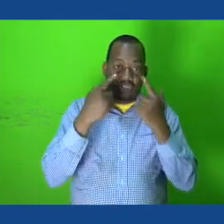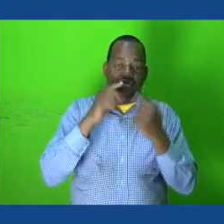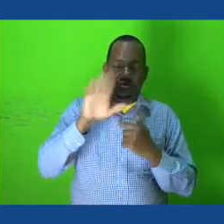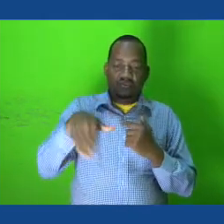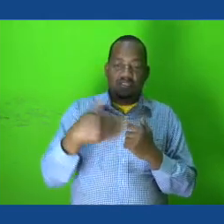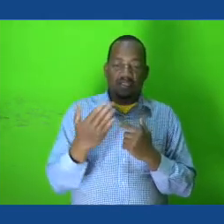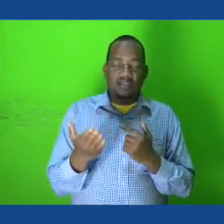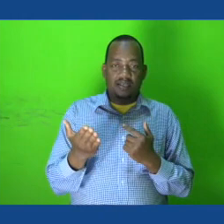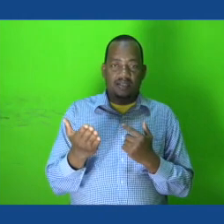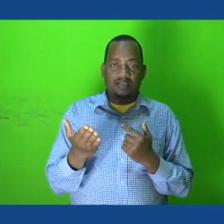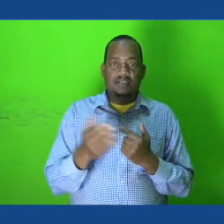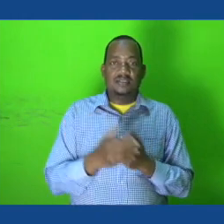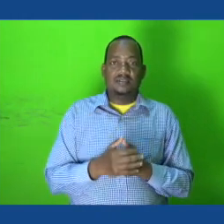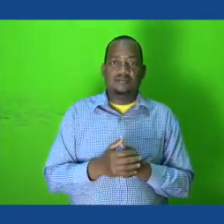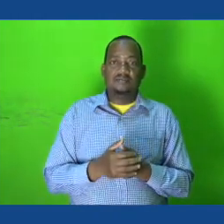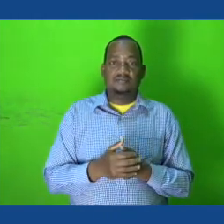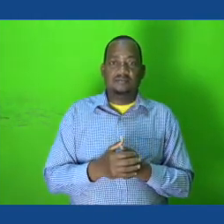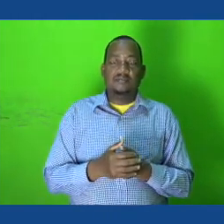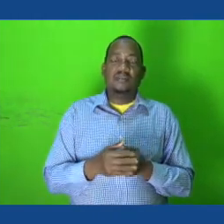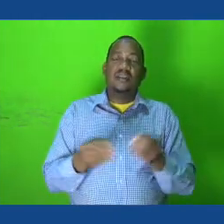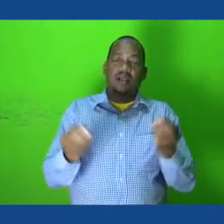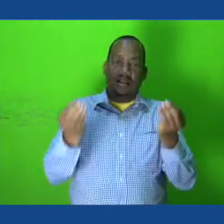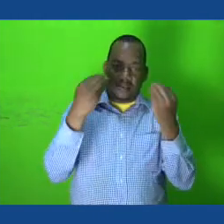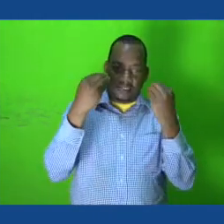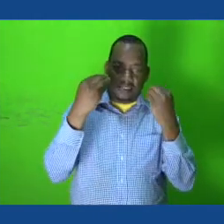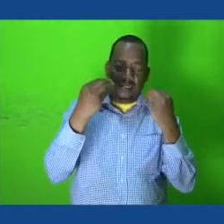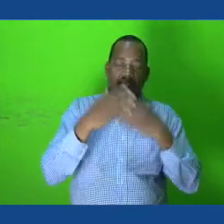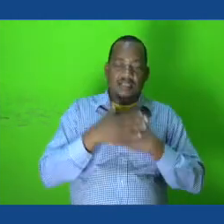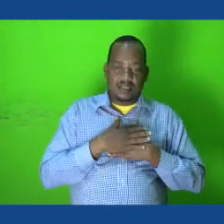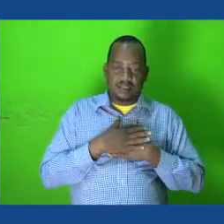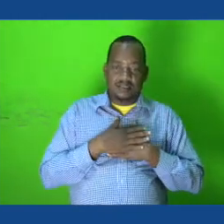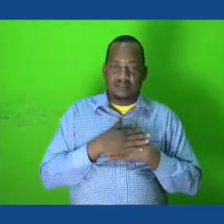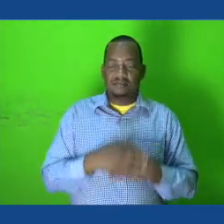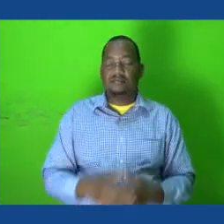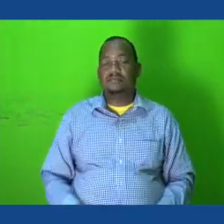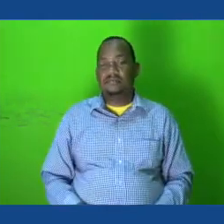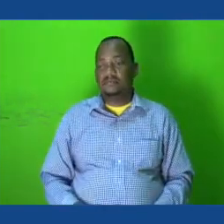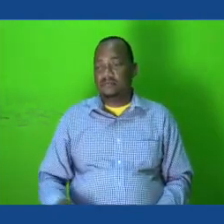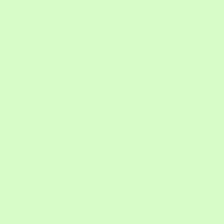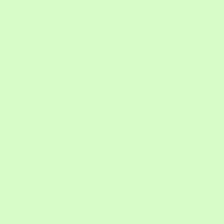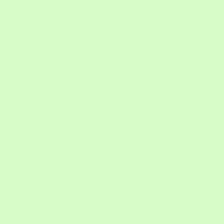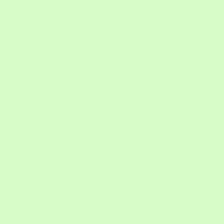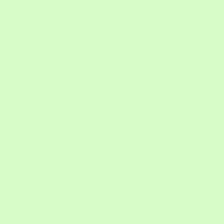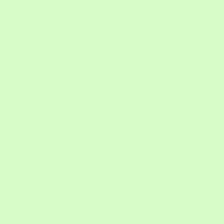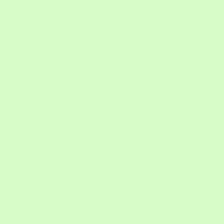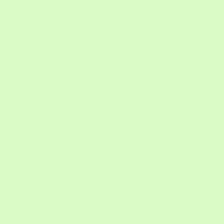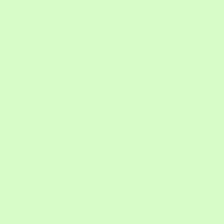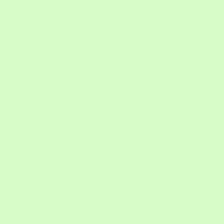next lesson. Thanks a lot.